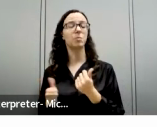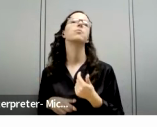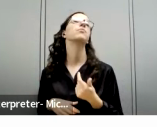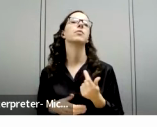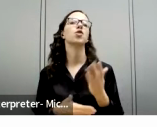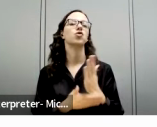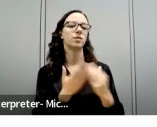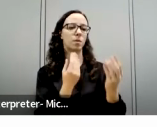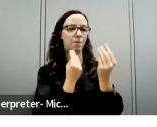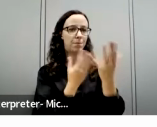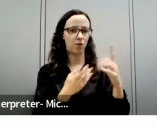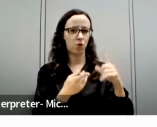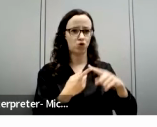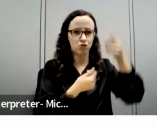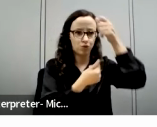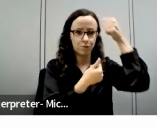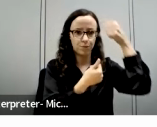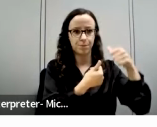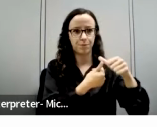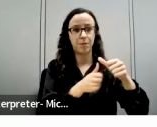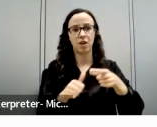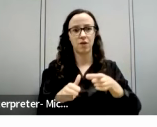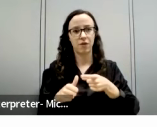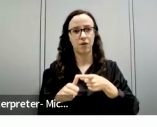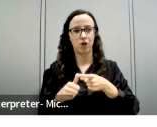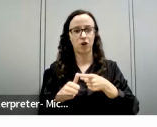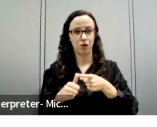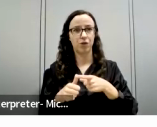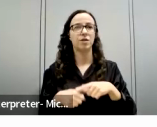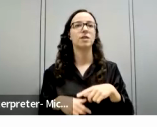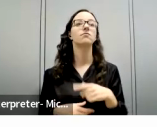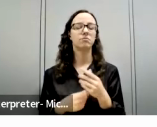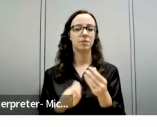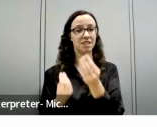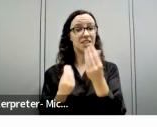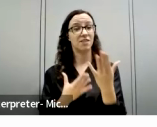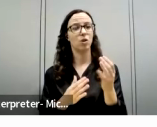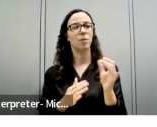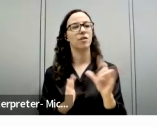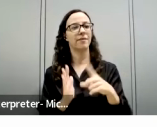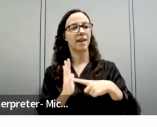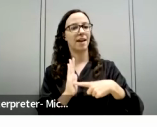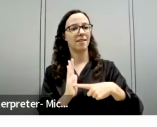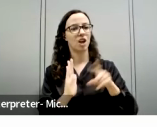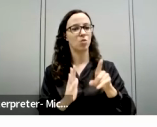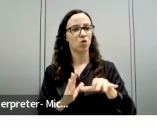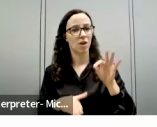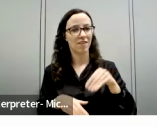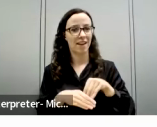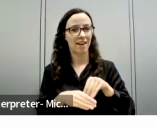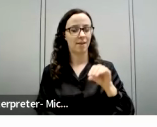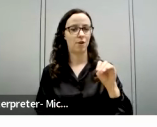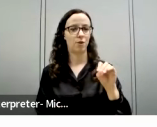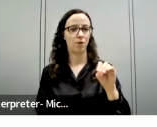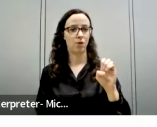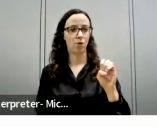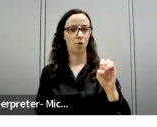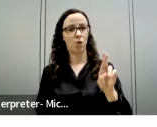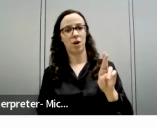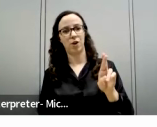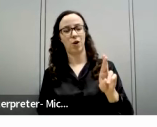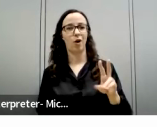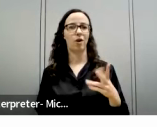some information to kind of keep in mind. The first one being that information, such as the examples that you find on your OERs, we kind of